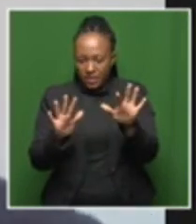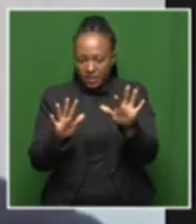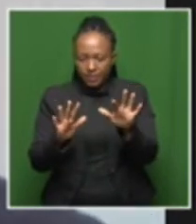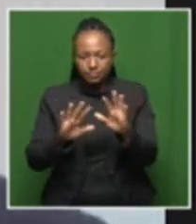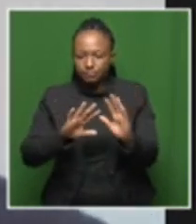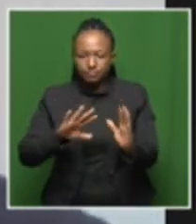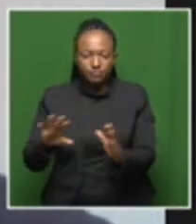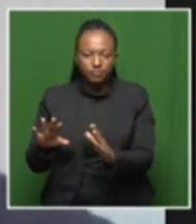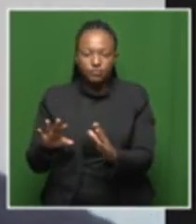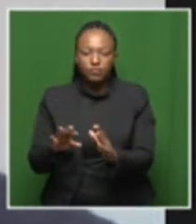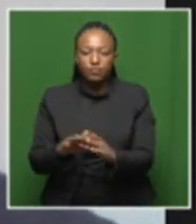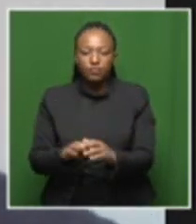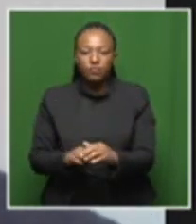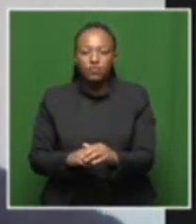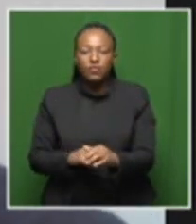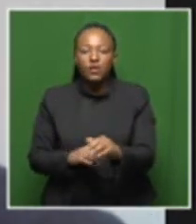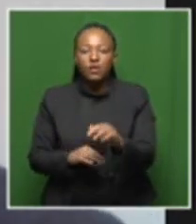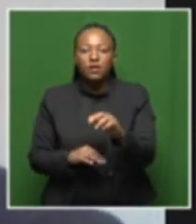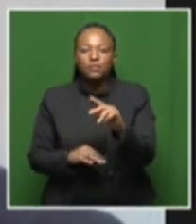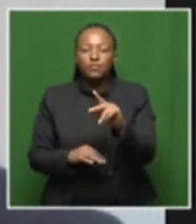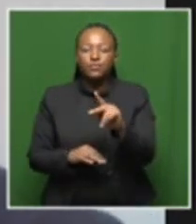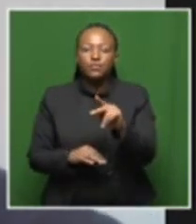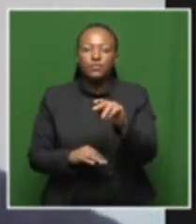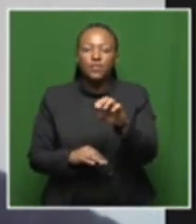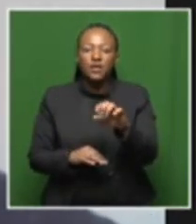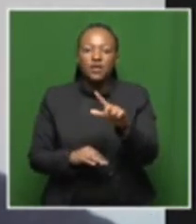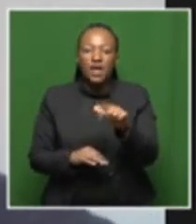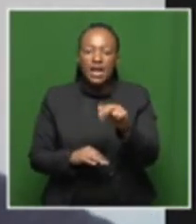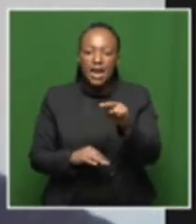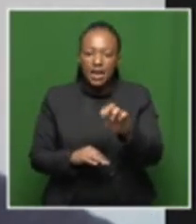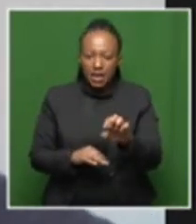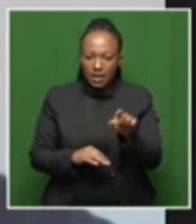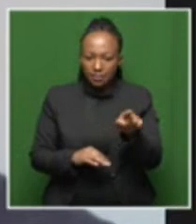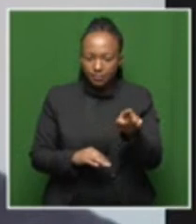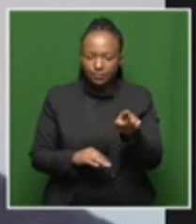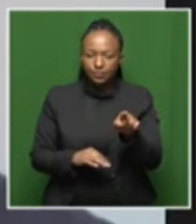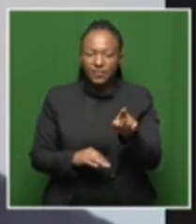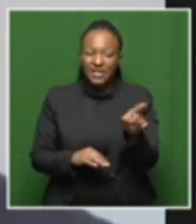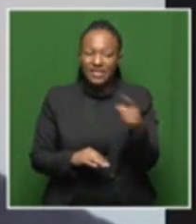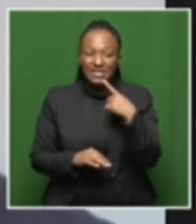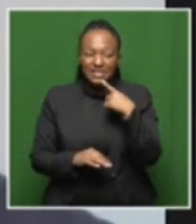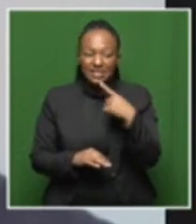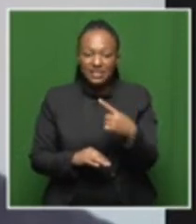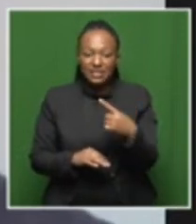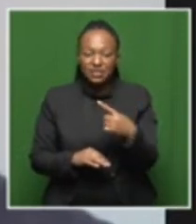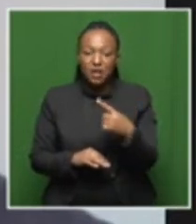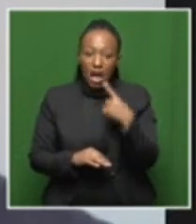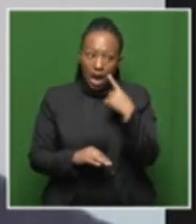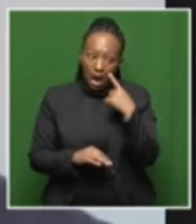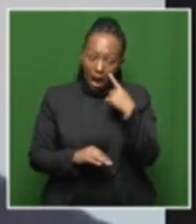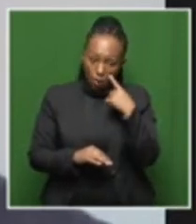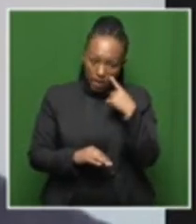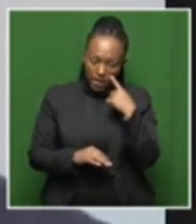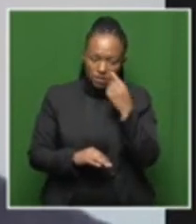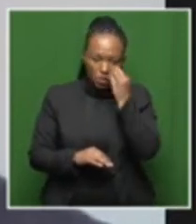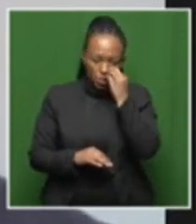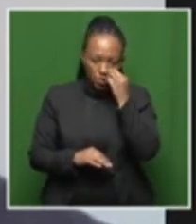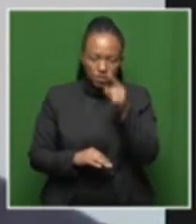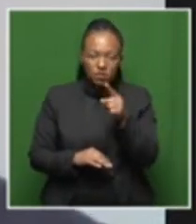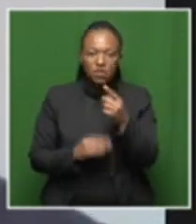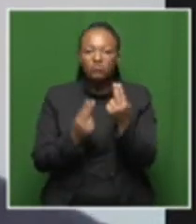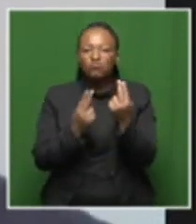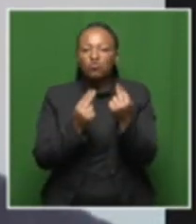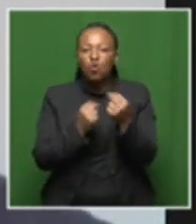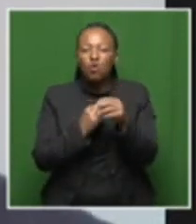think let's take Kaylin Palm. She says she's from Eyewitness News. Kaylin says new Pfizer data has